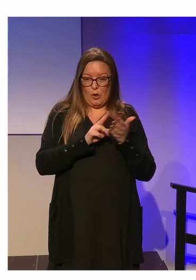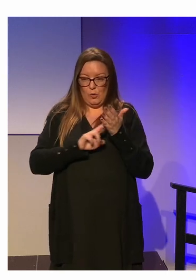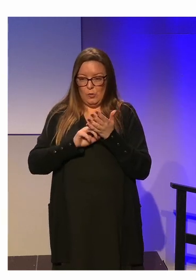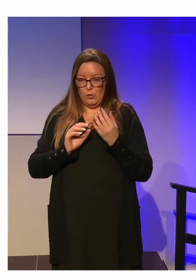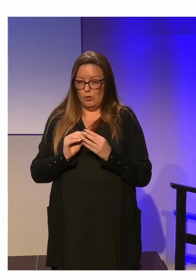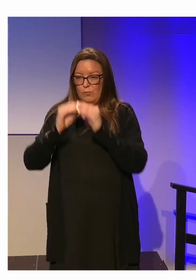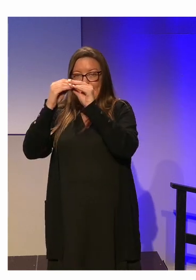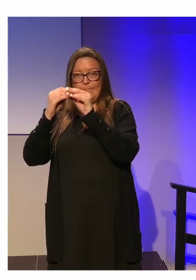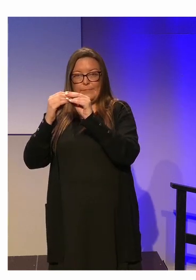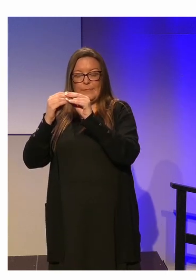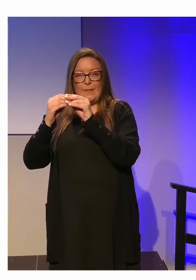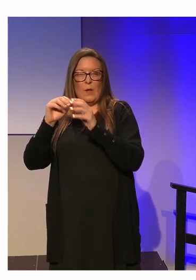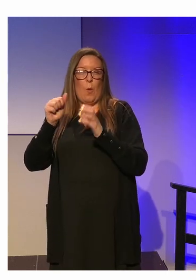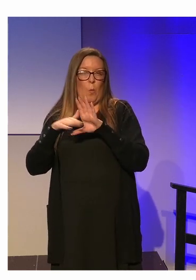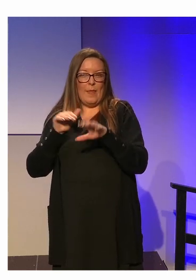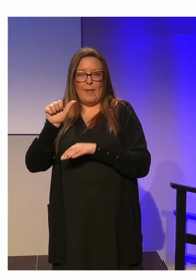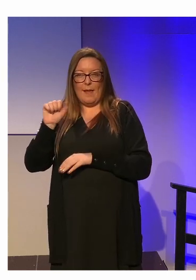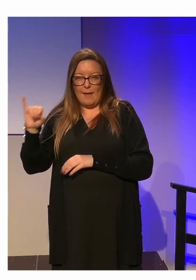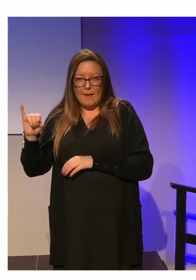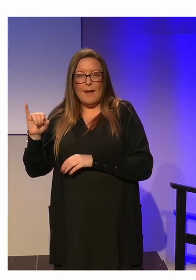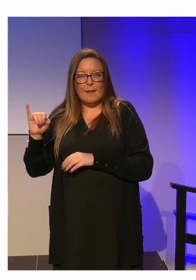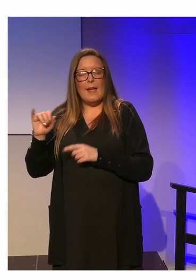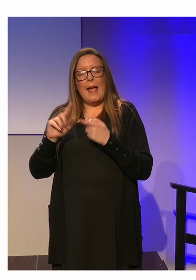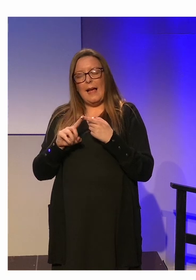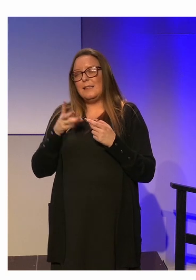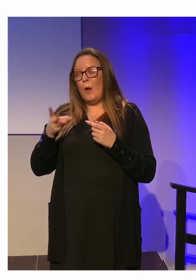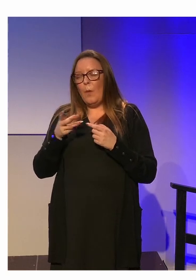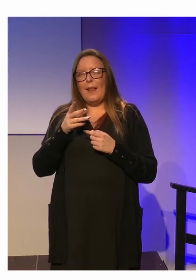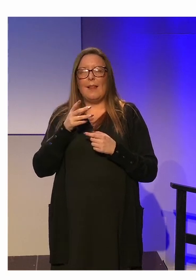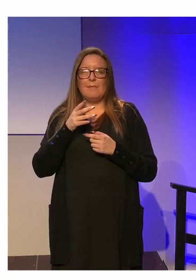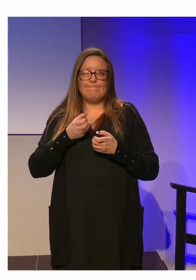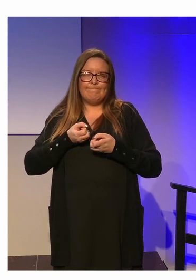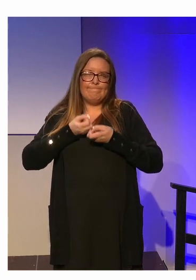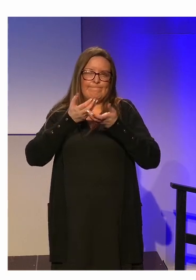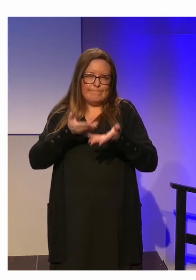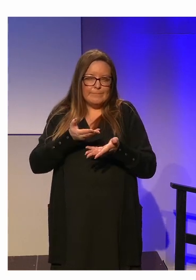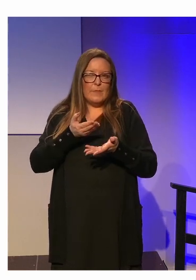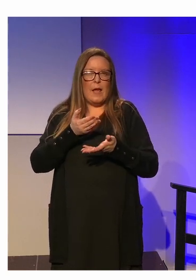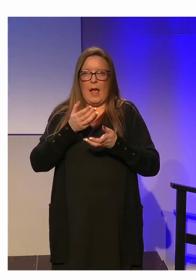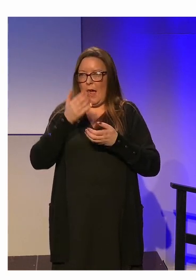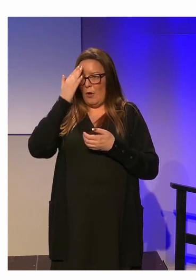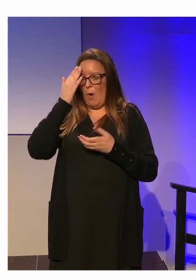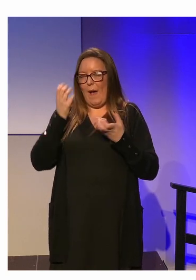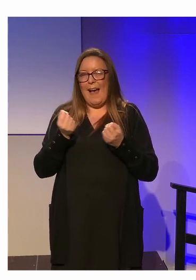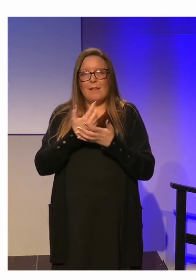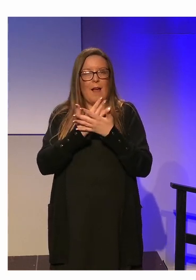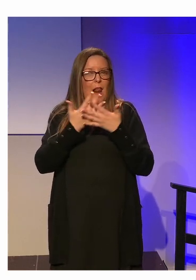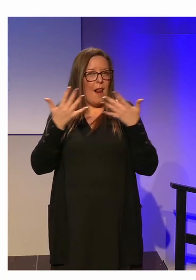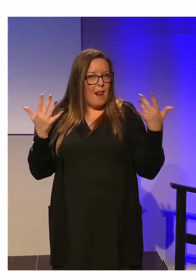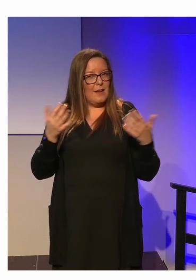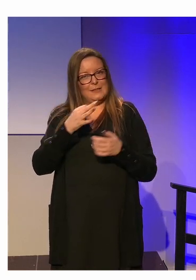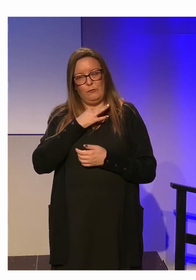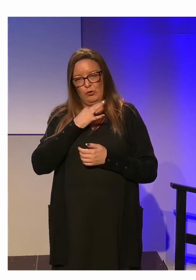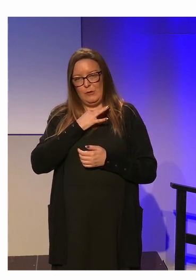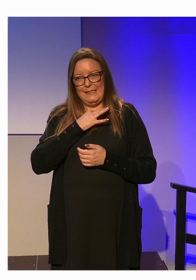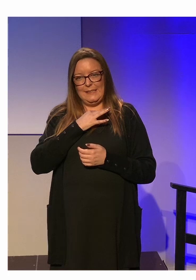with artificial intelligence that can help. And I'm just going to tell you first, I know there are lots of risks, right? I don't